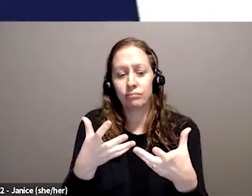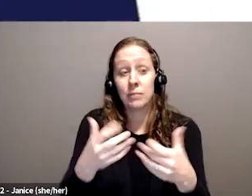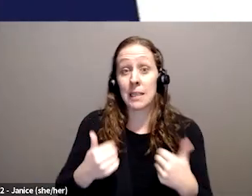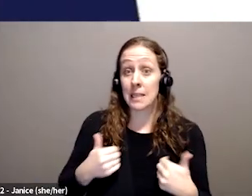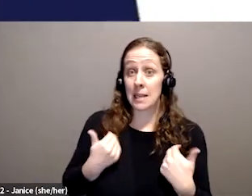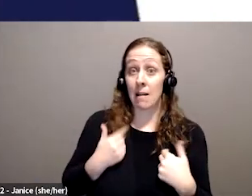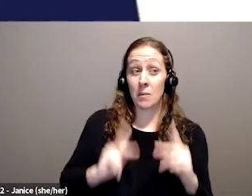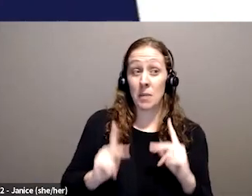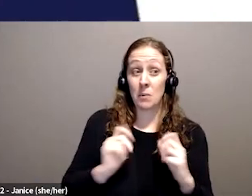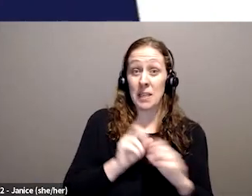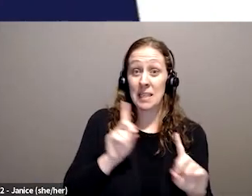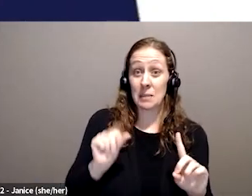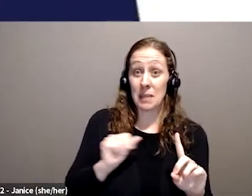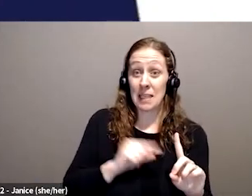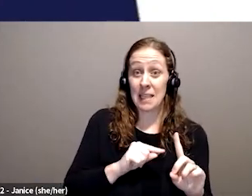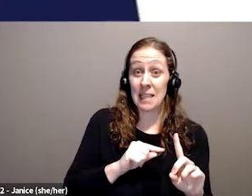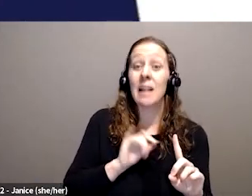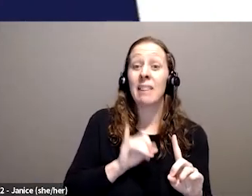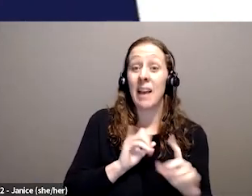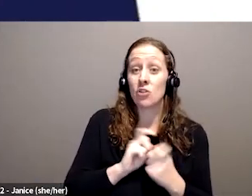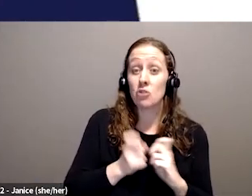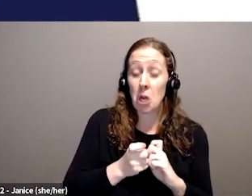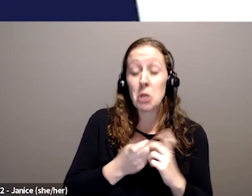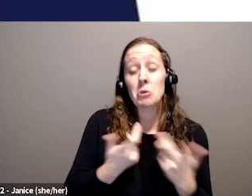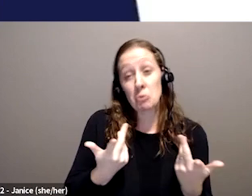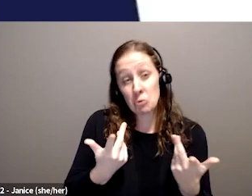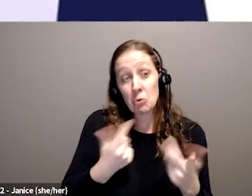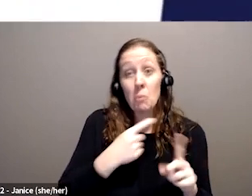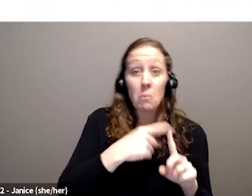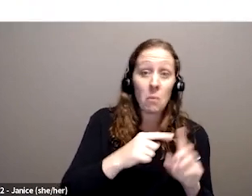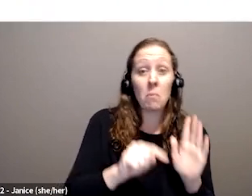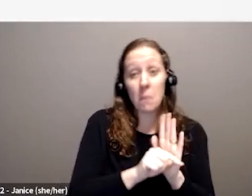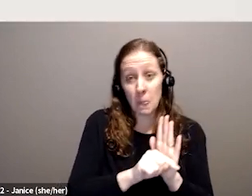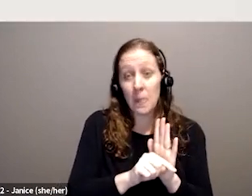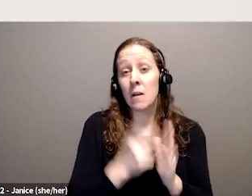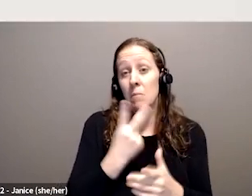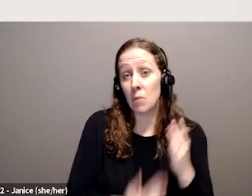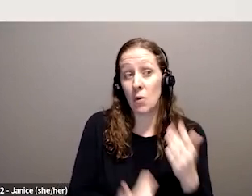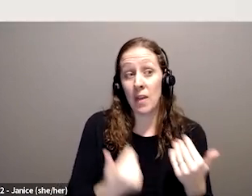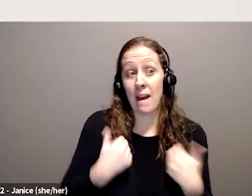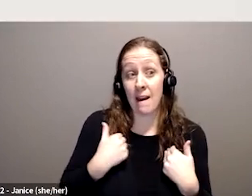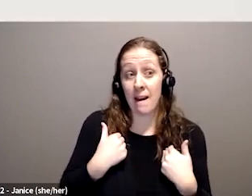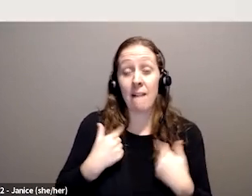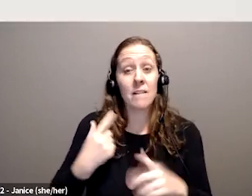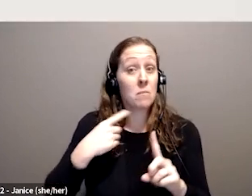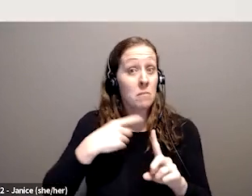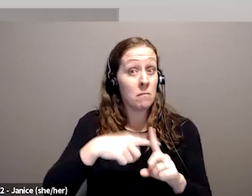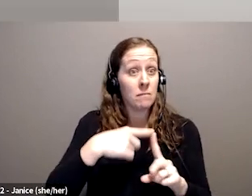disabilities, these changes can have upsides and downsides. Upsides include